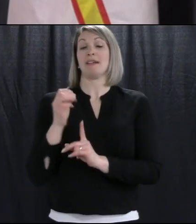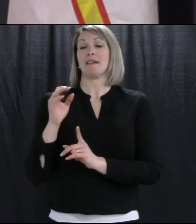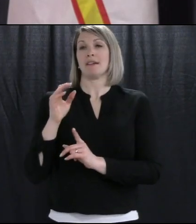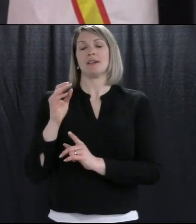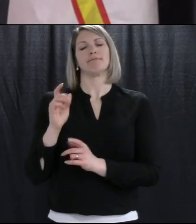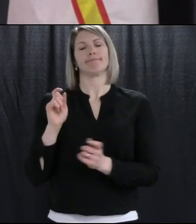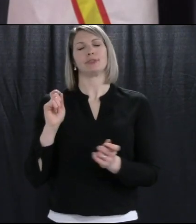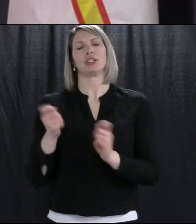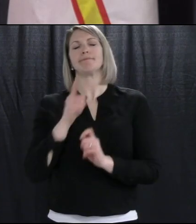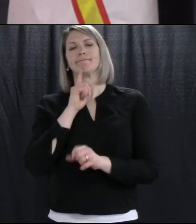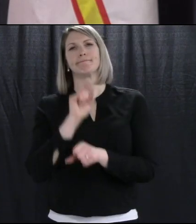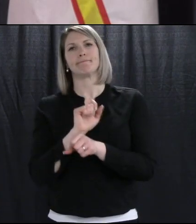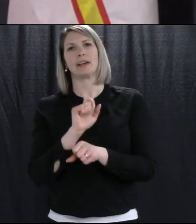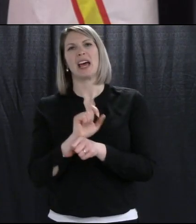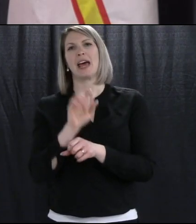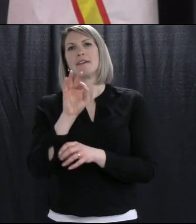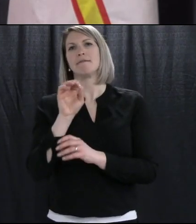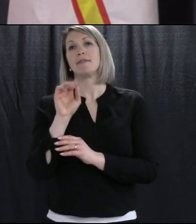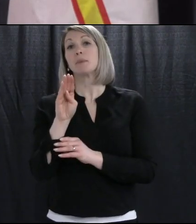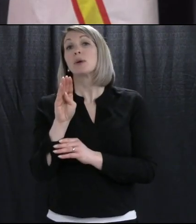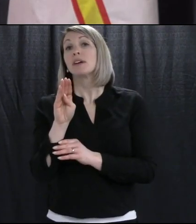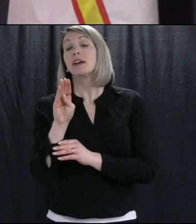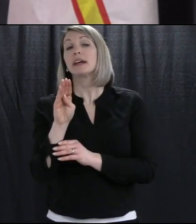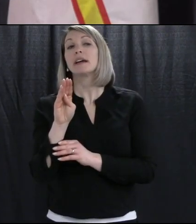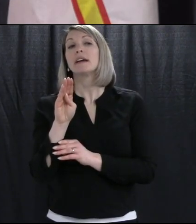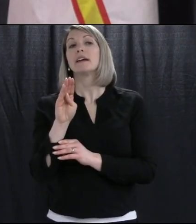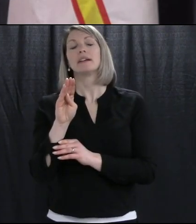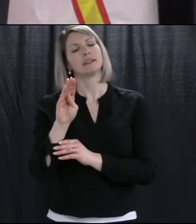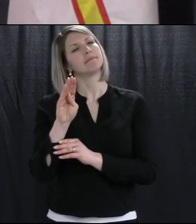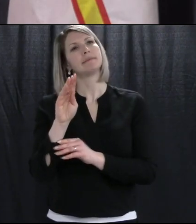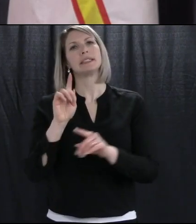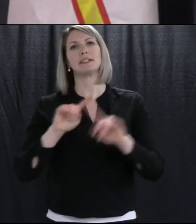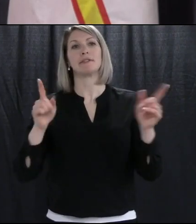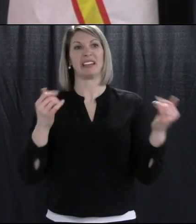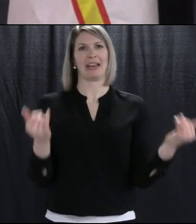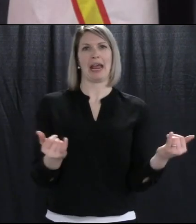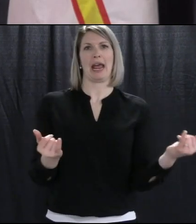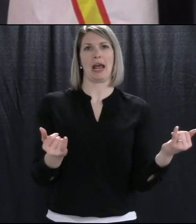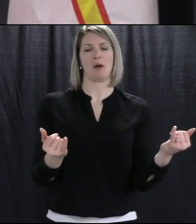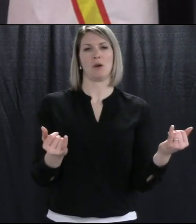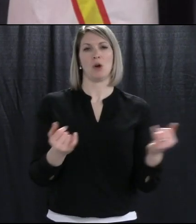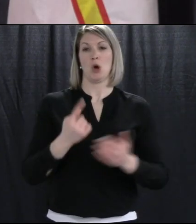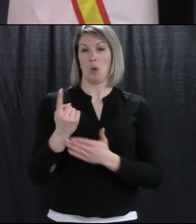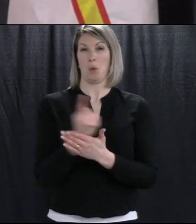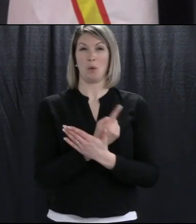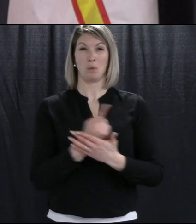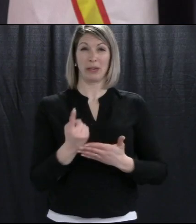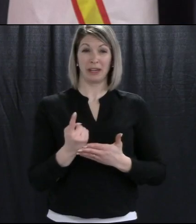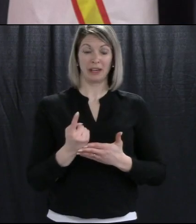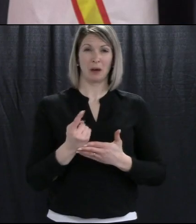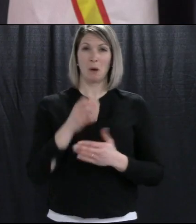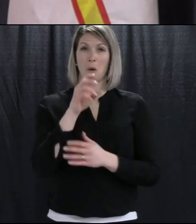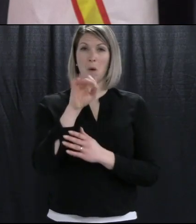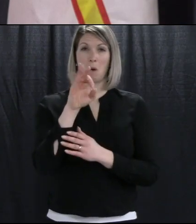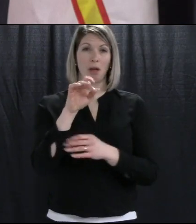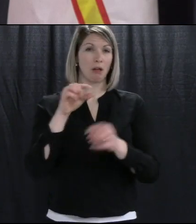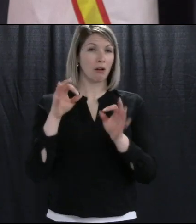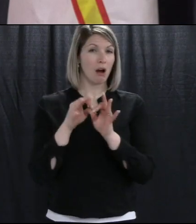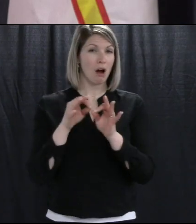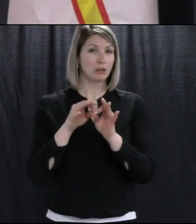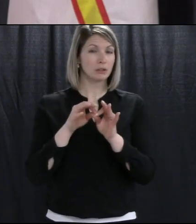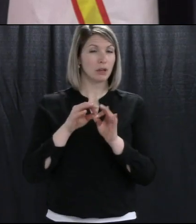year and early March. I would say within the last week we're seeing a dramatic decrease in the price of oil. What we're seeing are